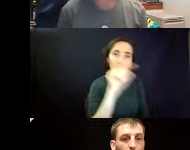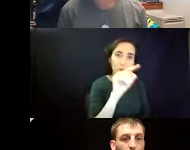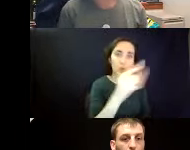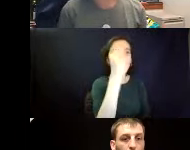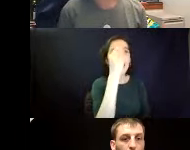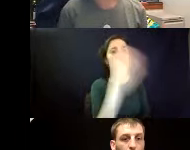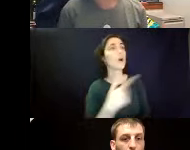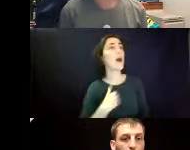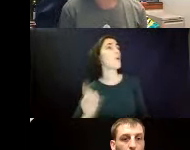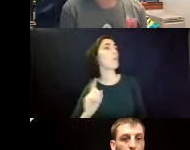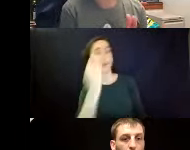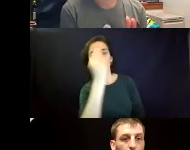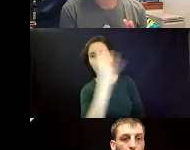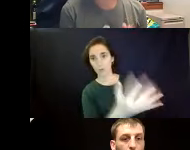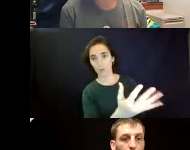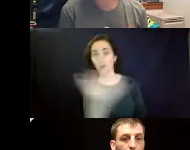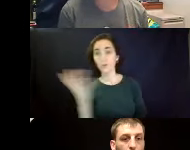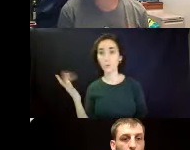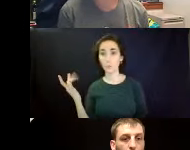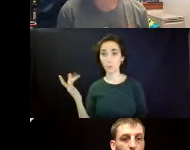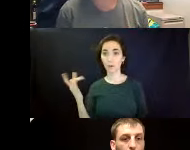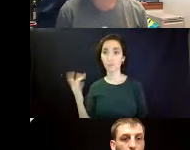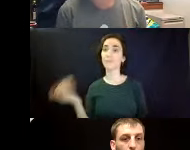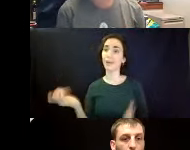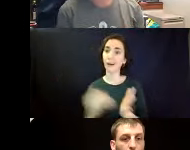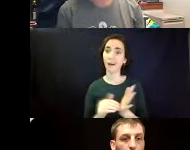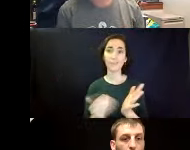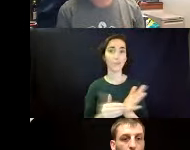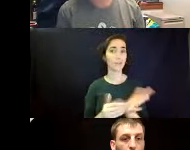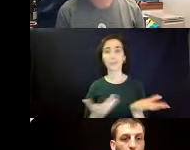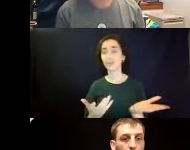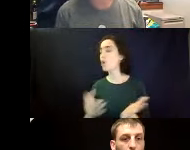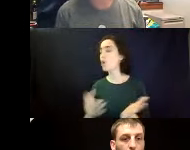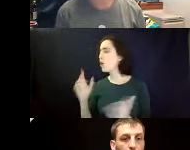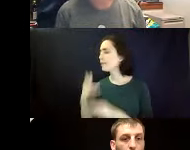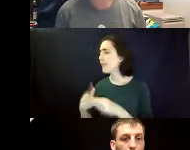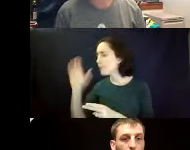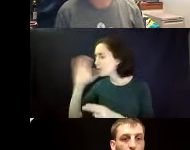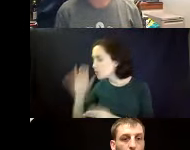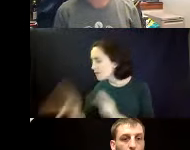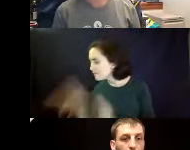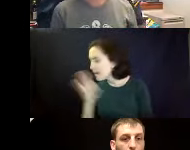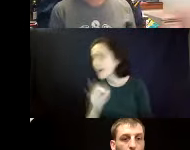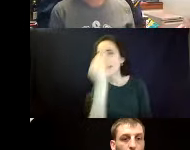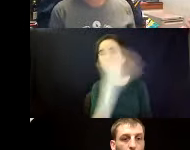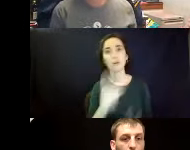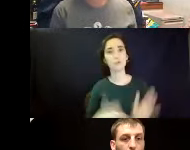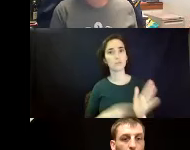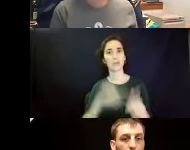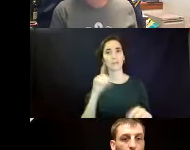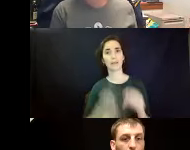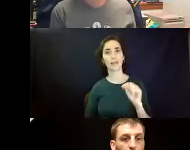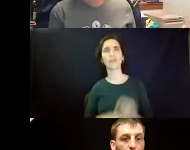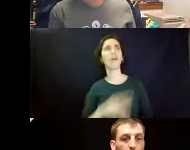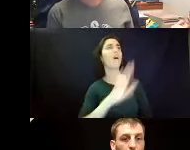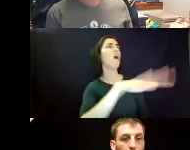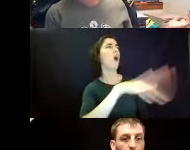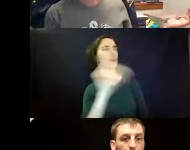Because a lot of times we will not be able to just look up a name on the list and say, oh, well, Amy Dawson went